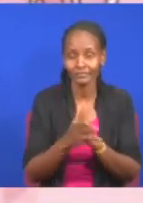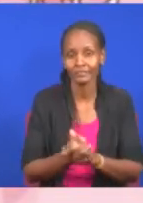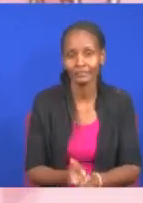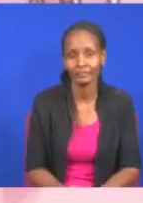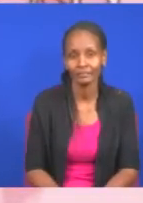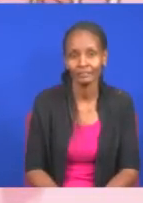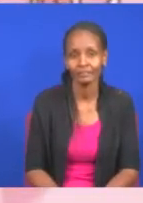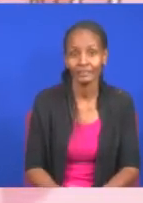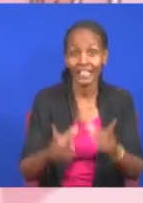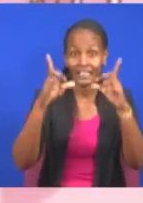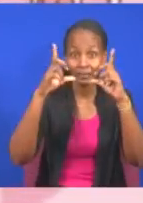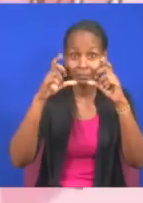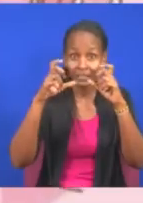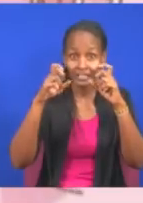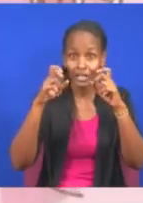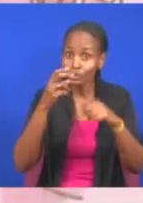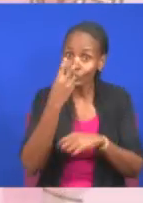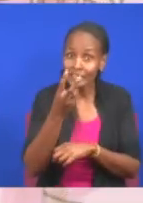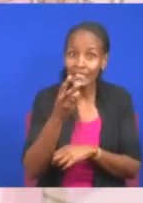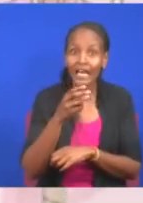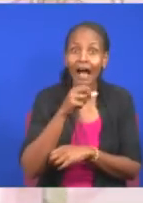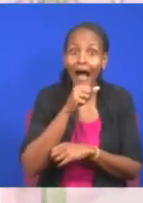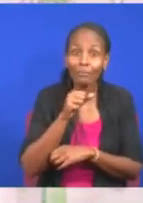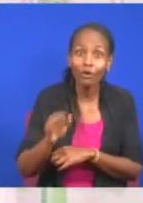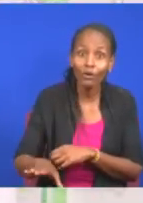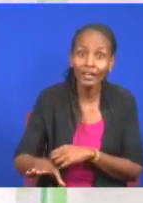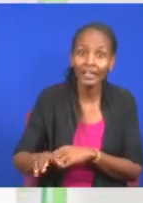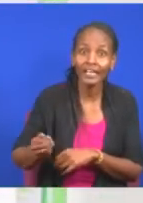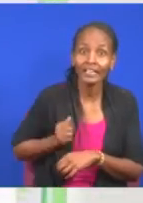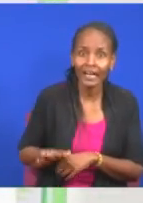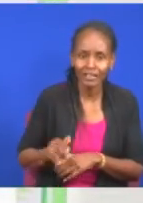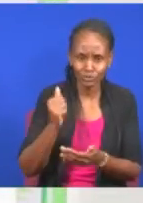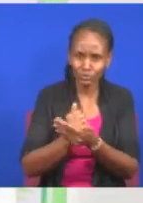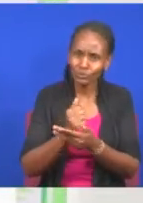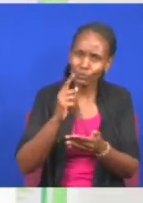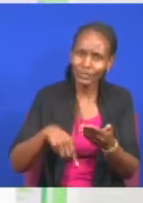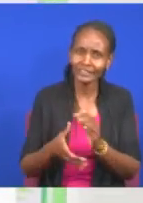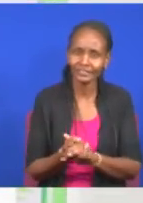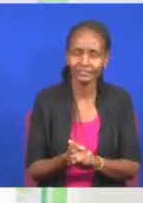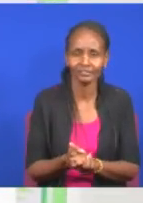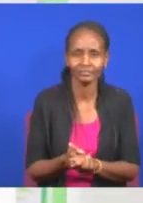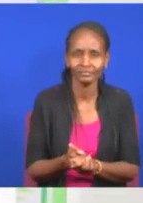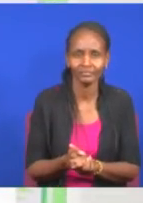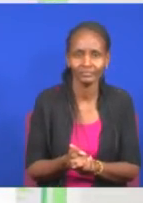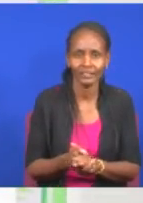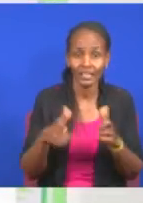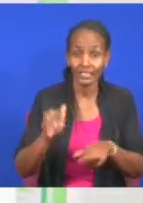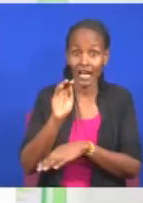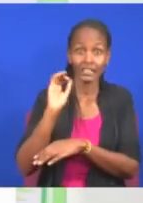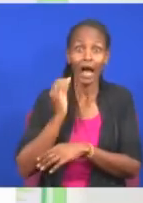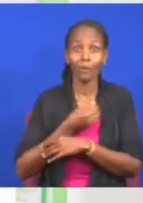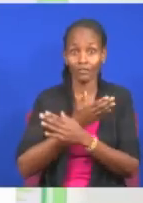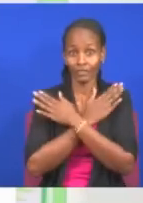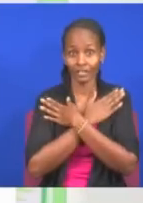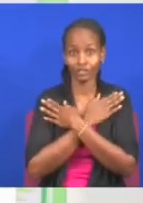The picture is, can you see a boy and a girl there? What are they doing? Let's ask our friends to tell